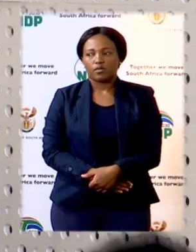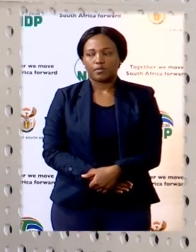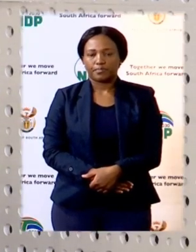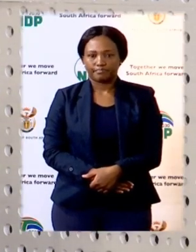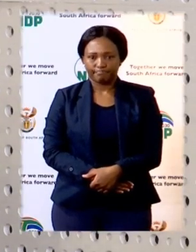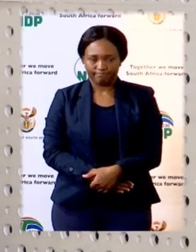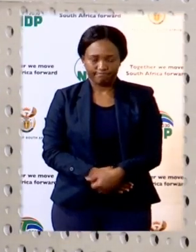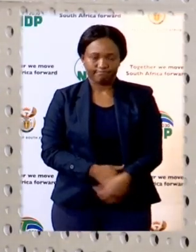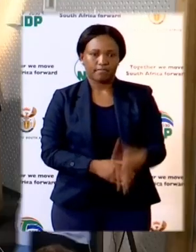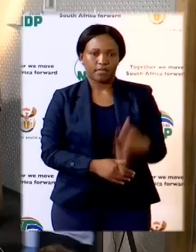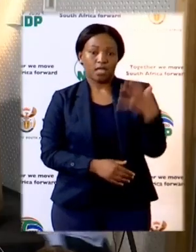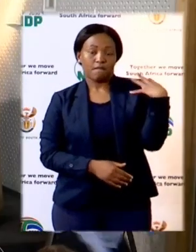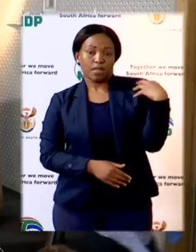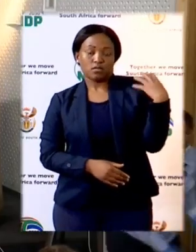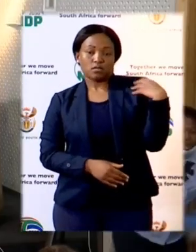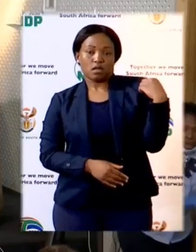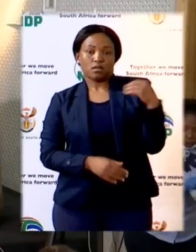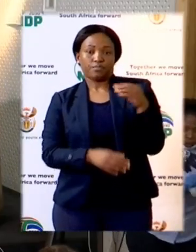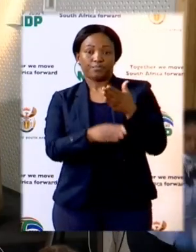Minister Ngesi.